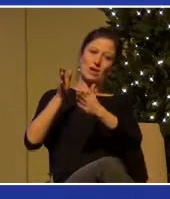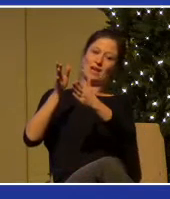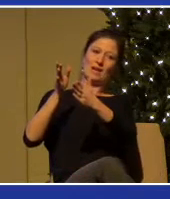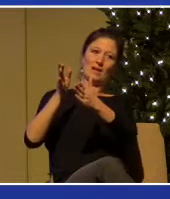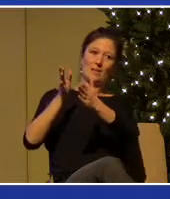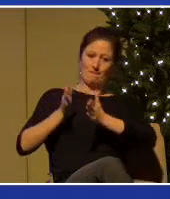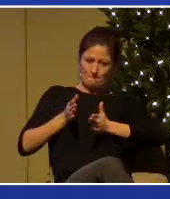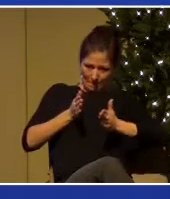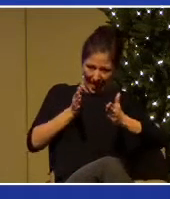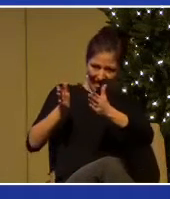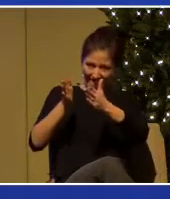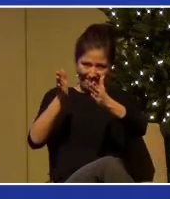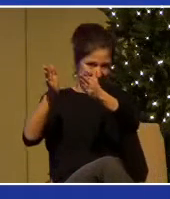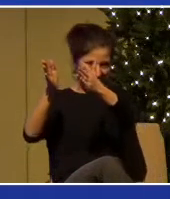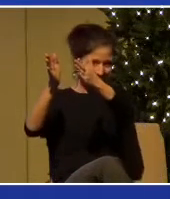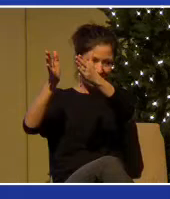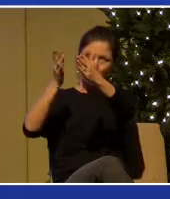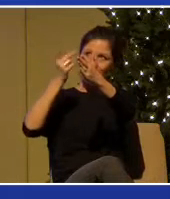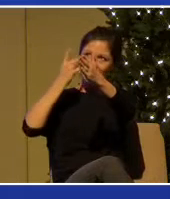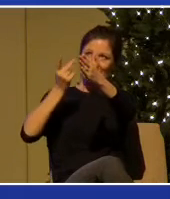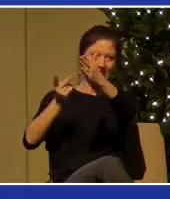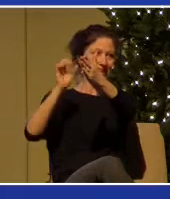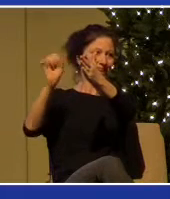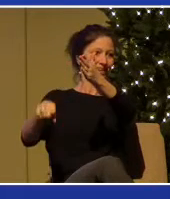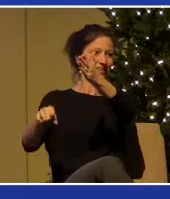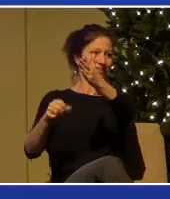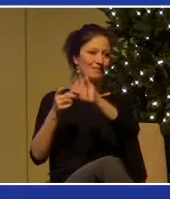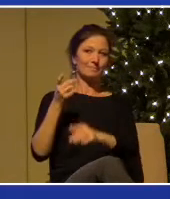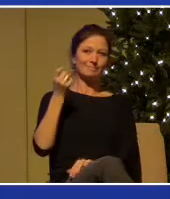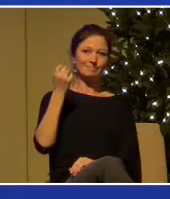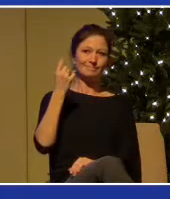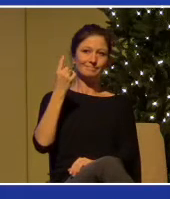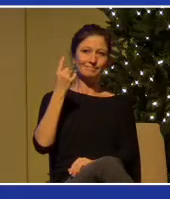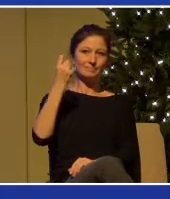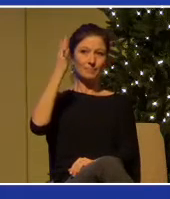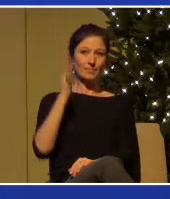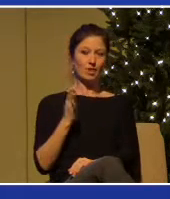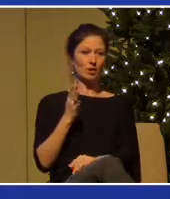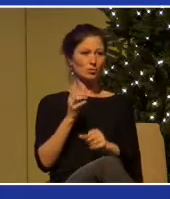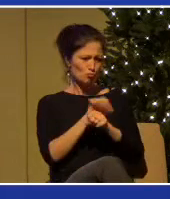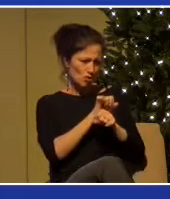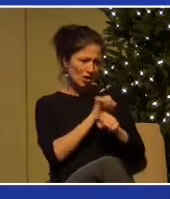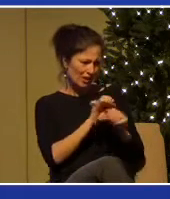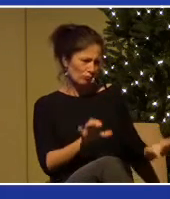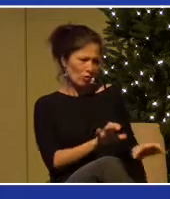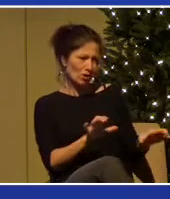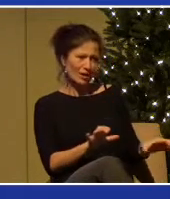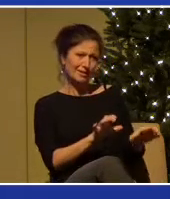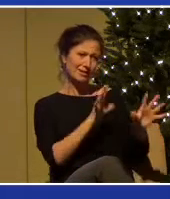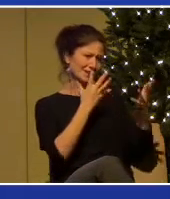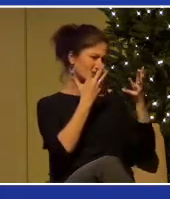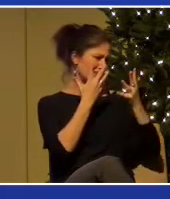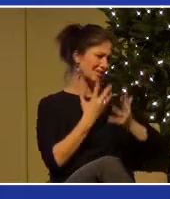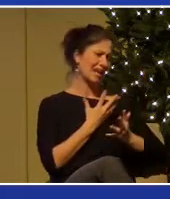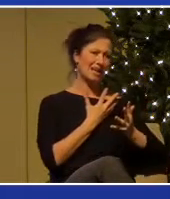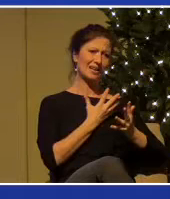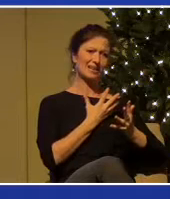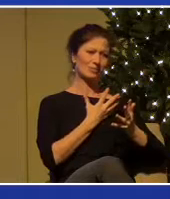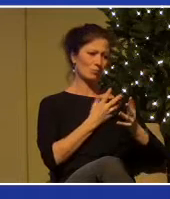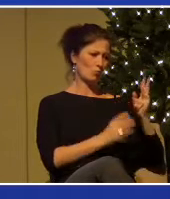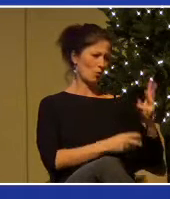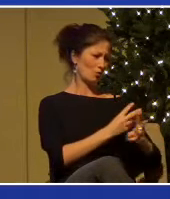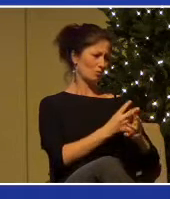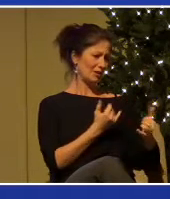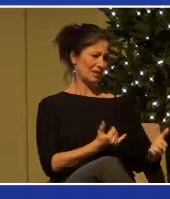there. To see and understand that God is at work in this sad world, even in places where we don't know